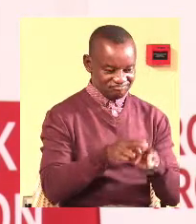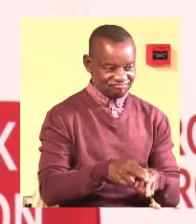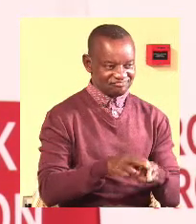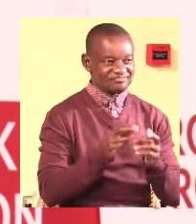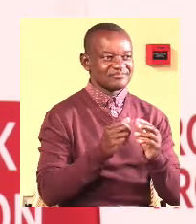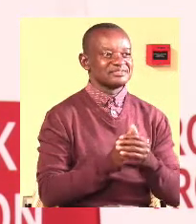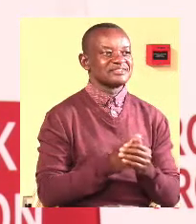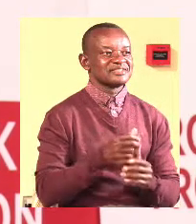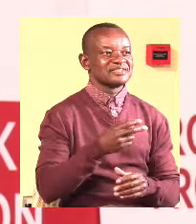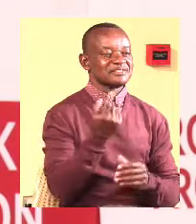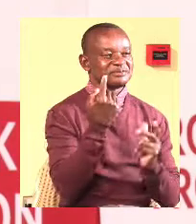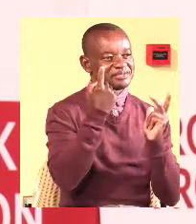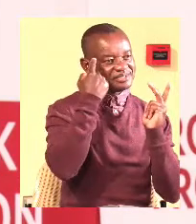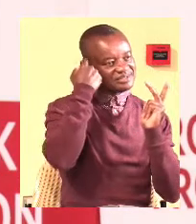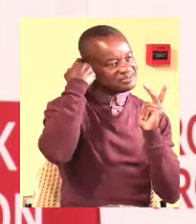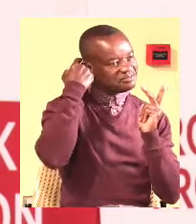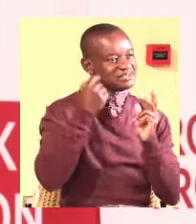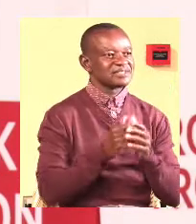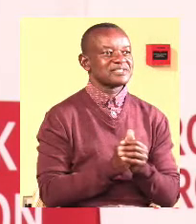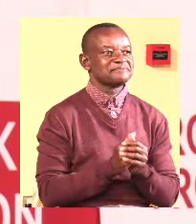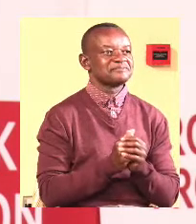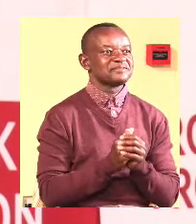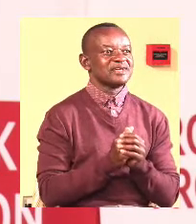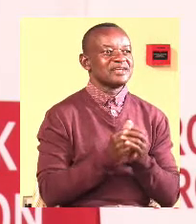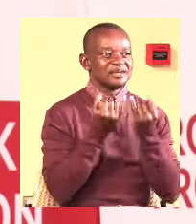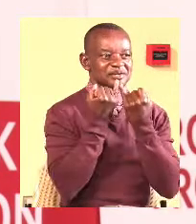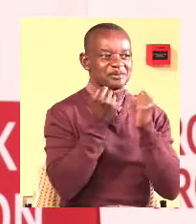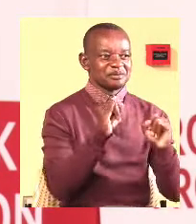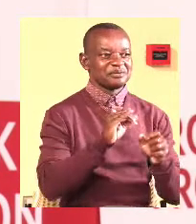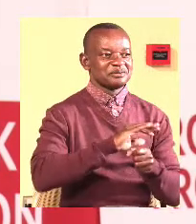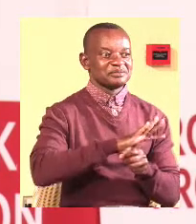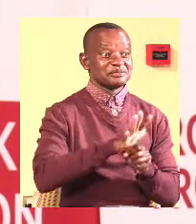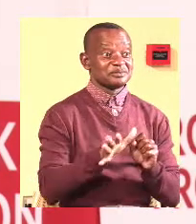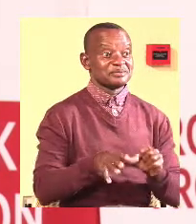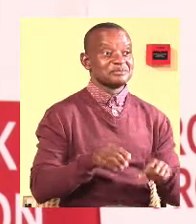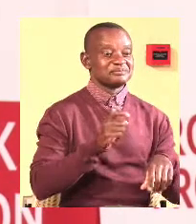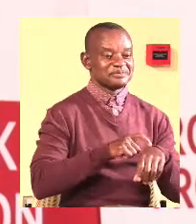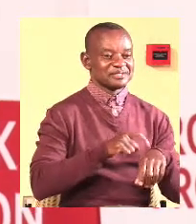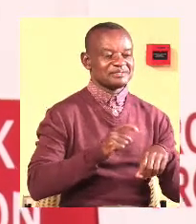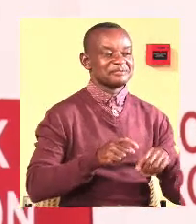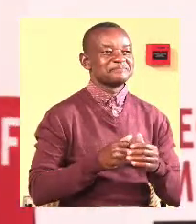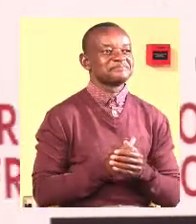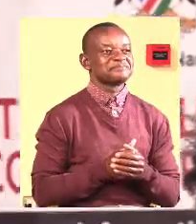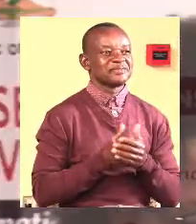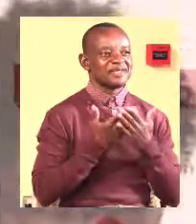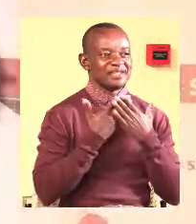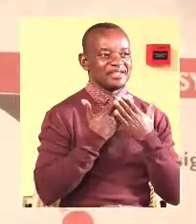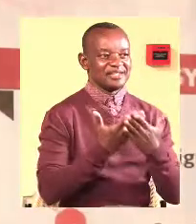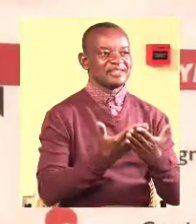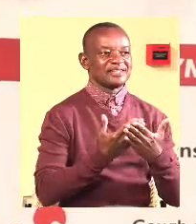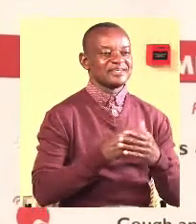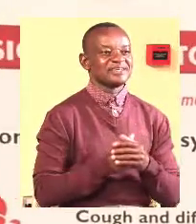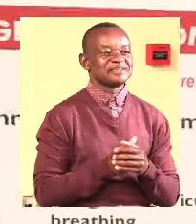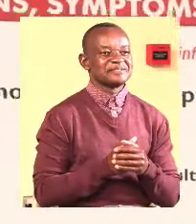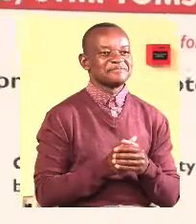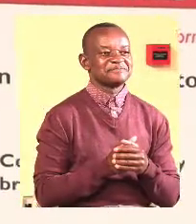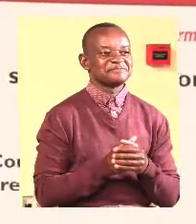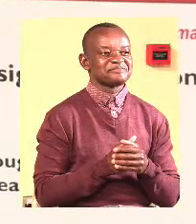of COVID-19 as we stand today. Thank you very much, Madam Manga. Good morning,